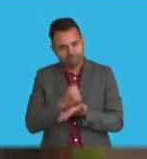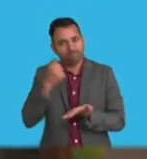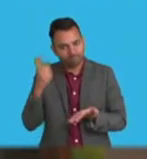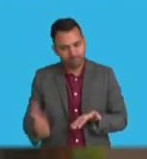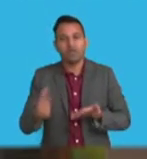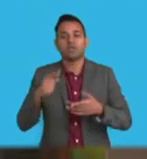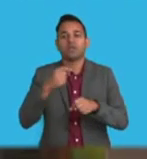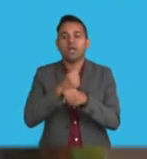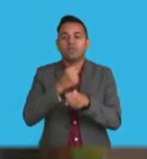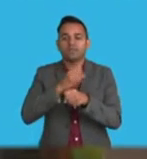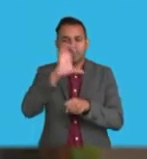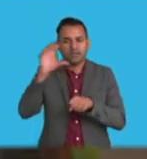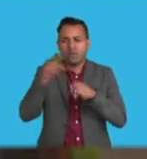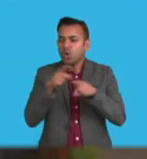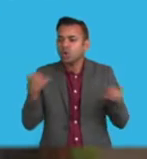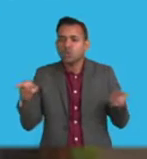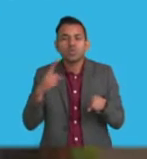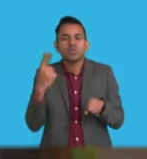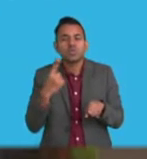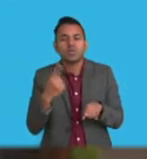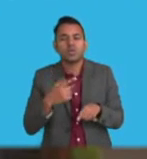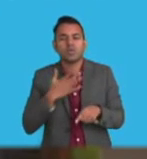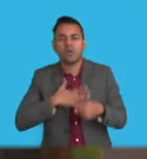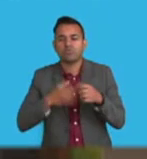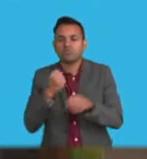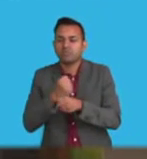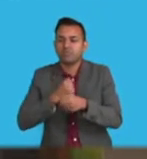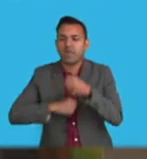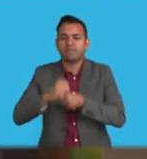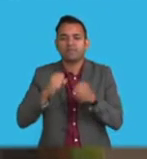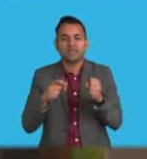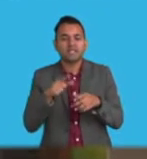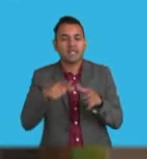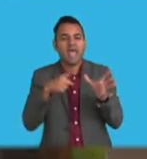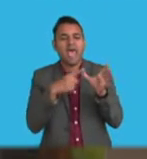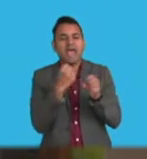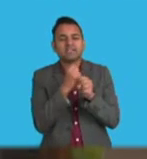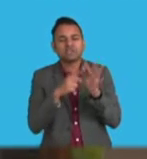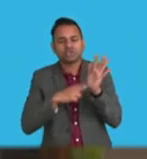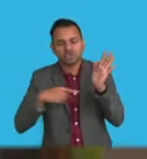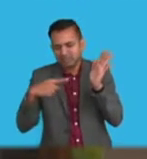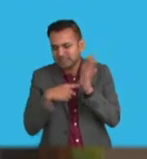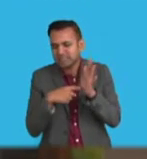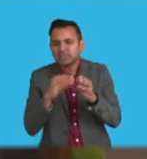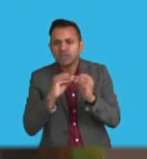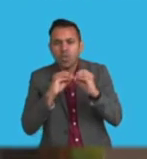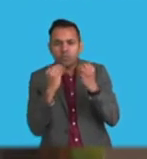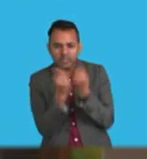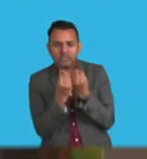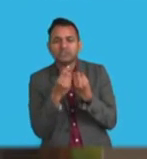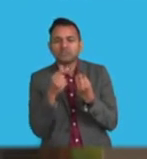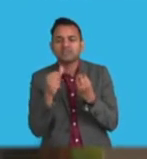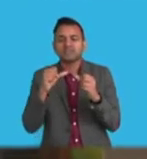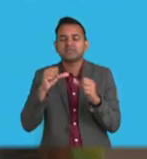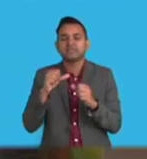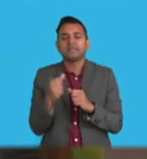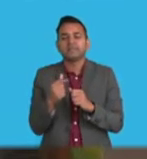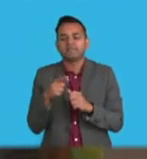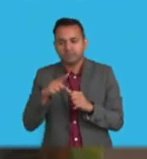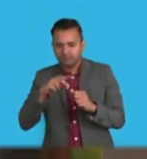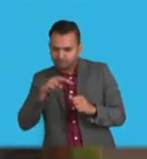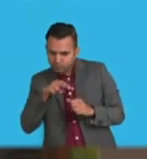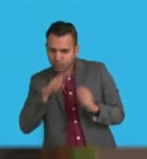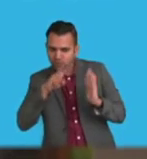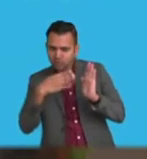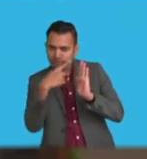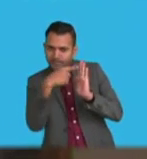agency. For any company to do this, there are certain requirements that they have. They must meet the tax requirements of Fiji Revenue and Customs Services, which